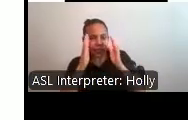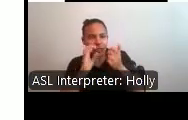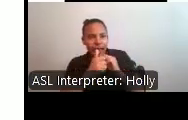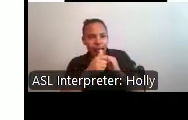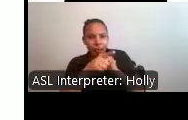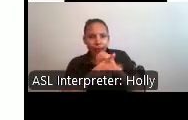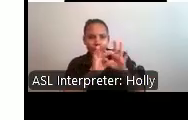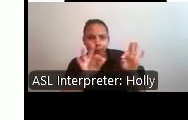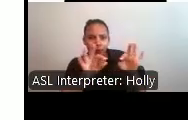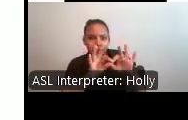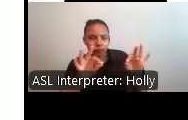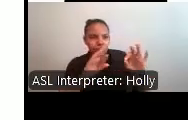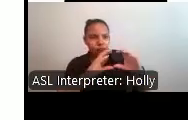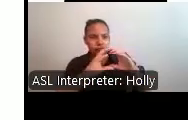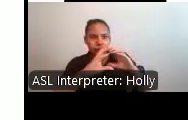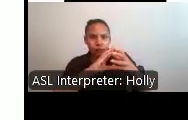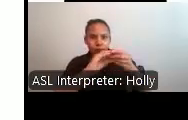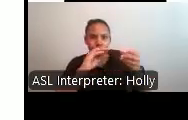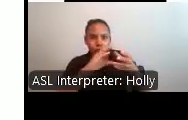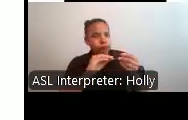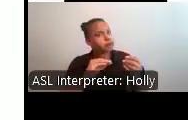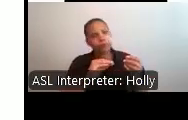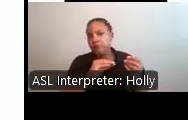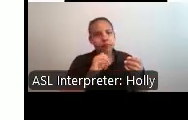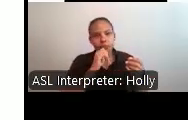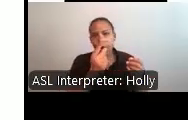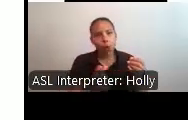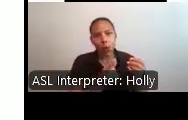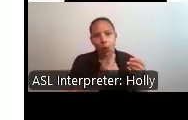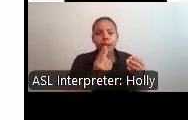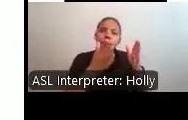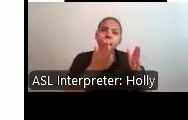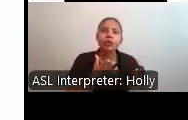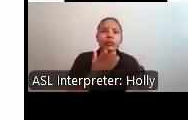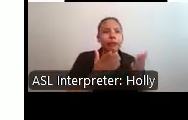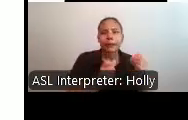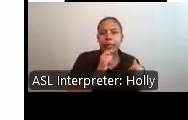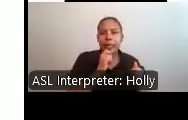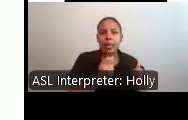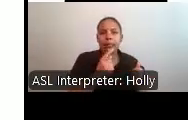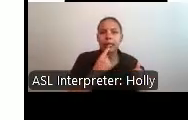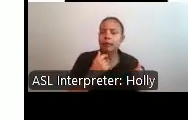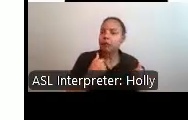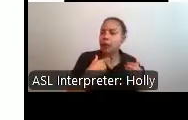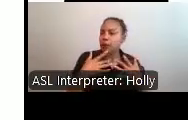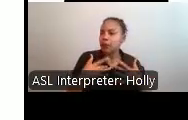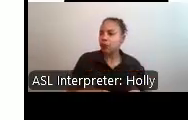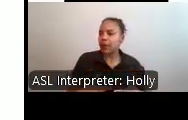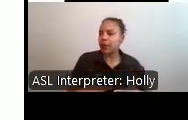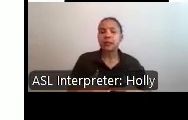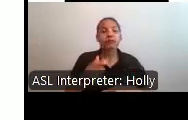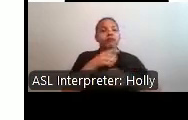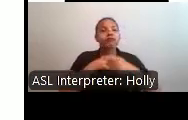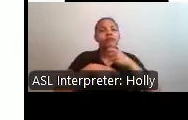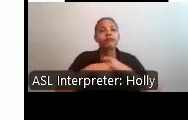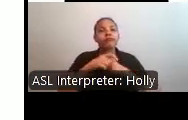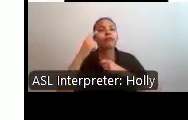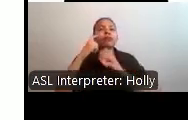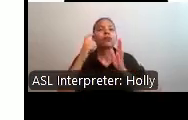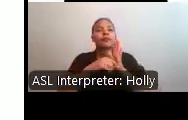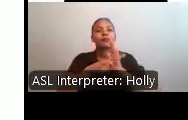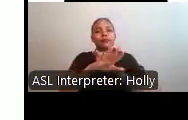depressed. Instead, you might notice they're missing appointments, avoiding groups, or struggling to stay